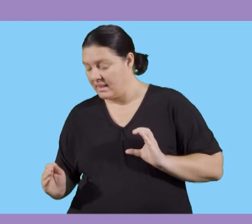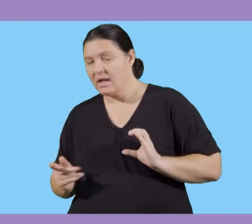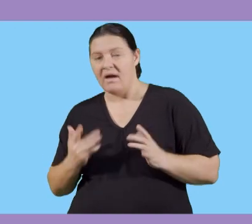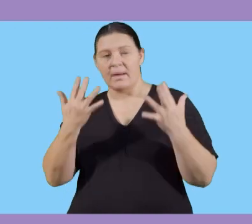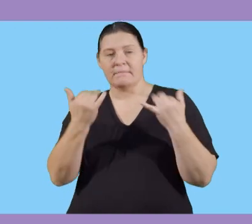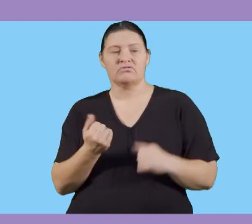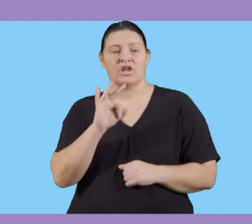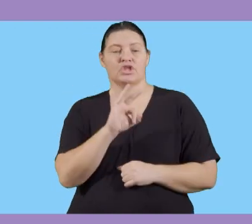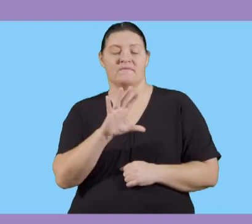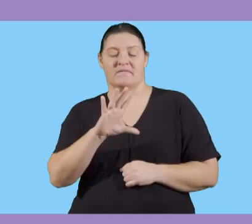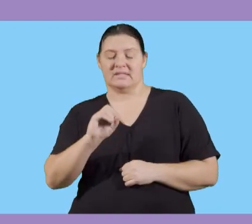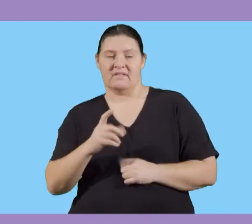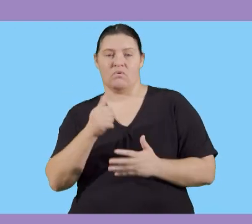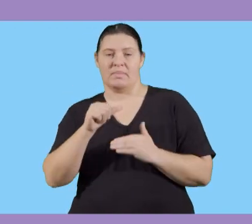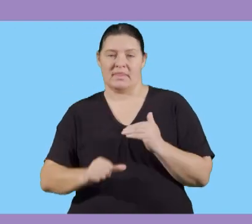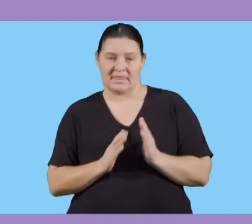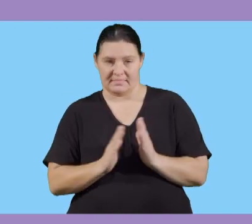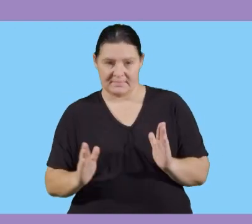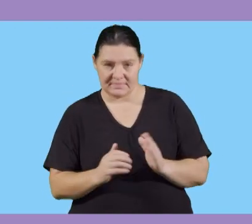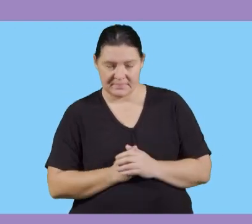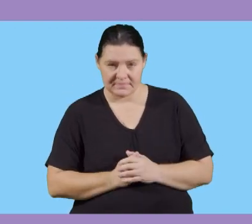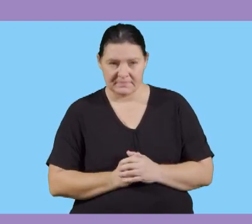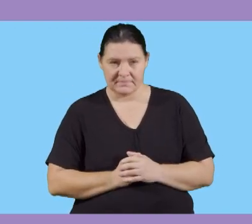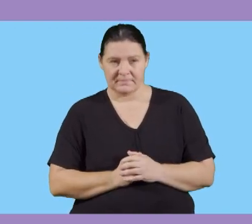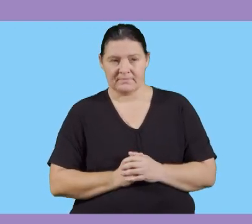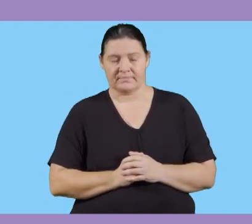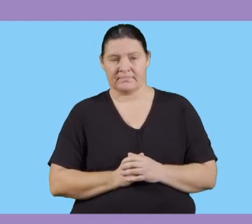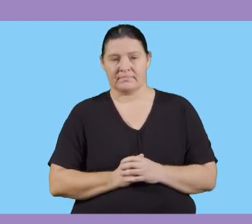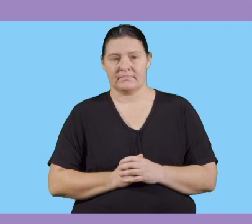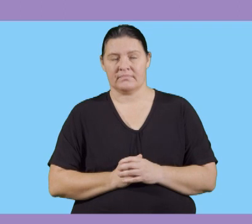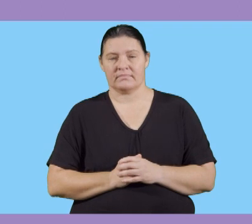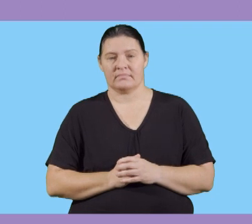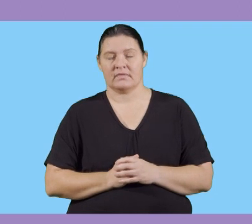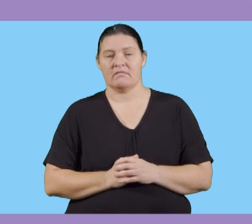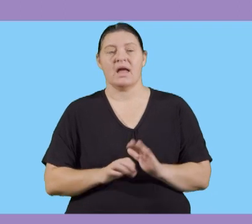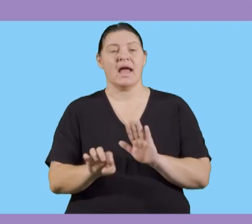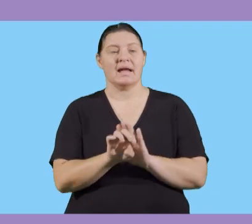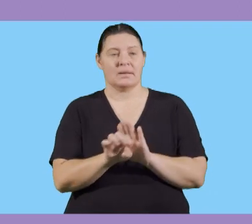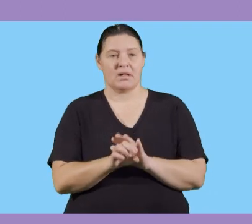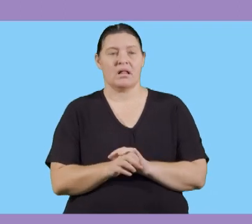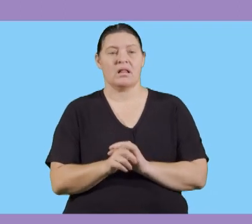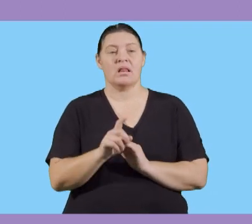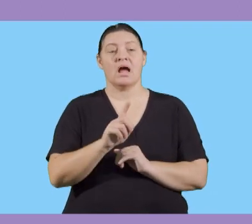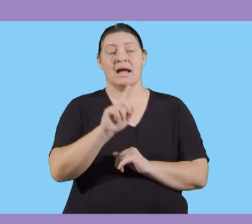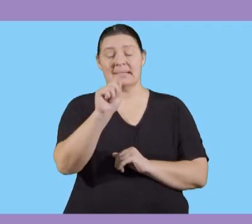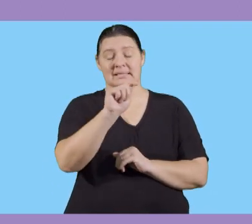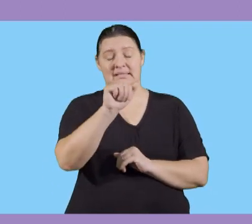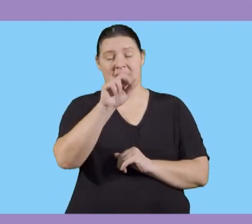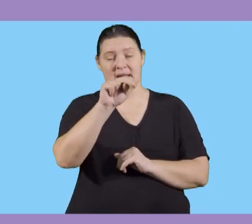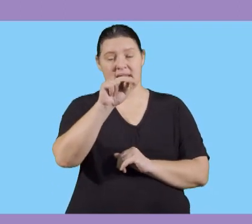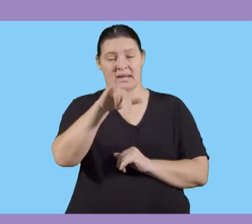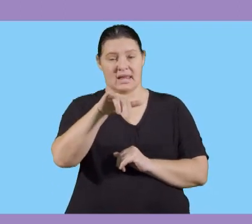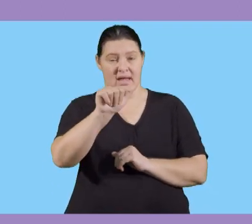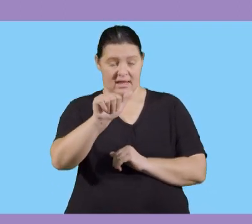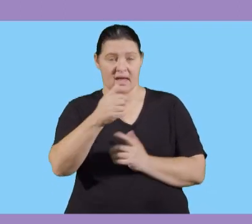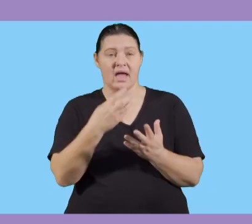example, having a budget of 350 rands for 1 month. So an example here is that Tanya has a